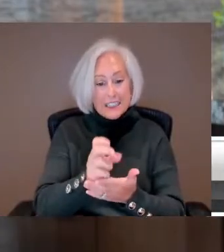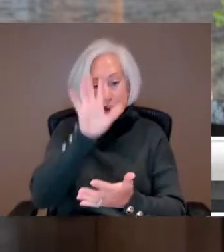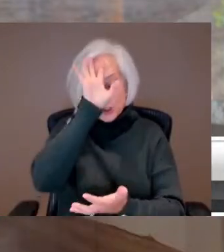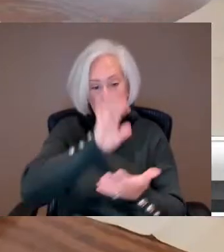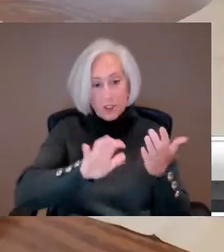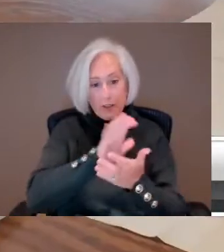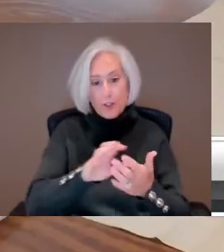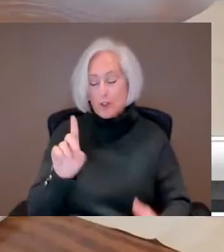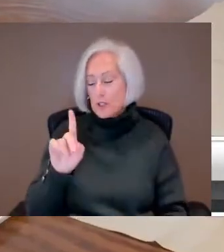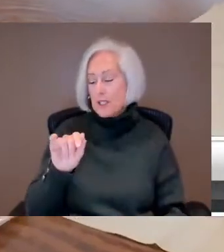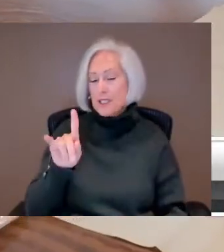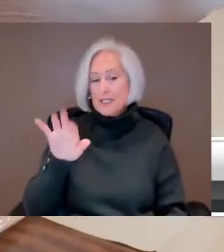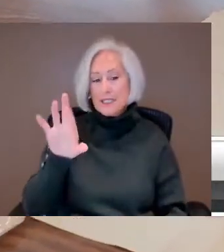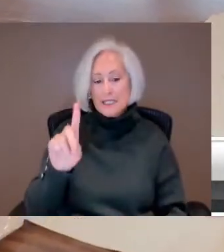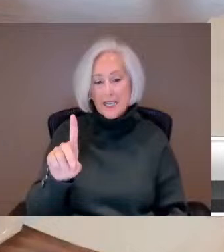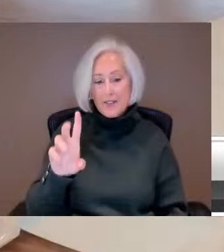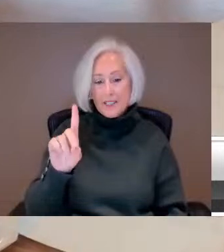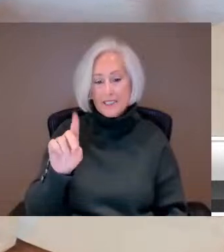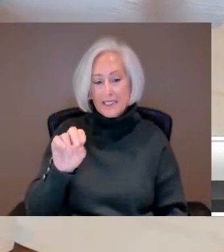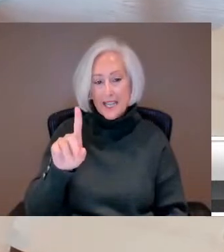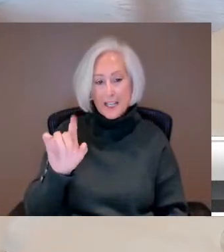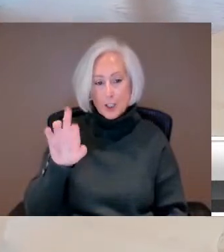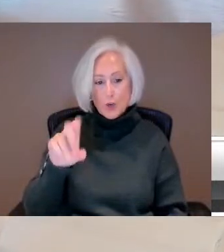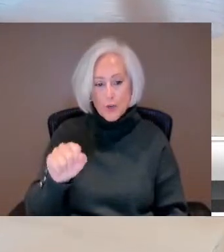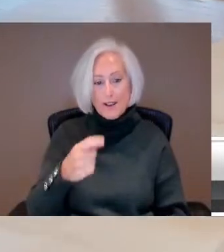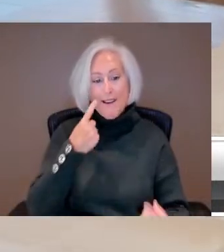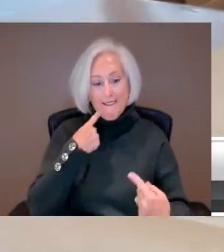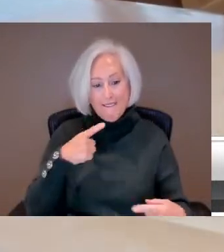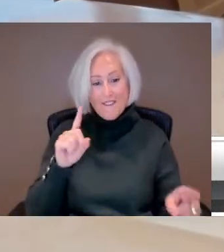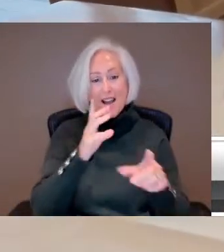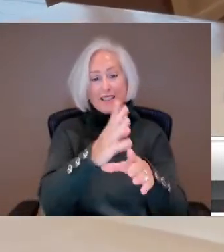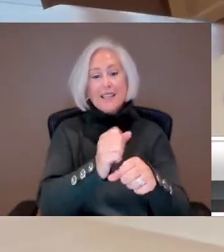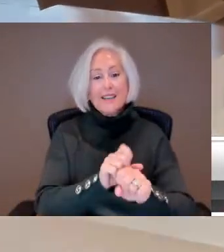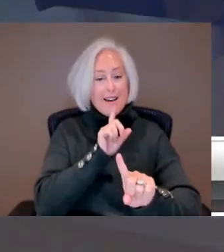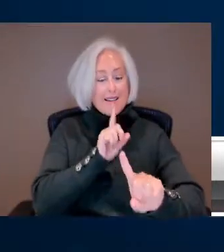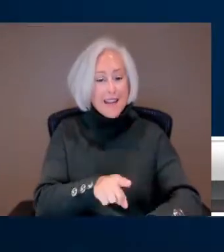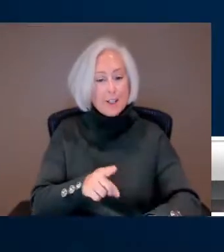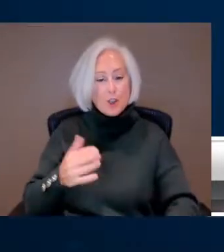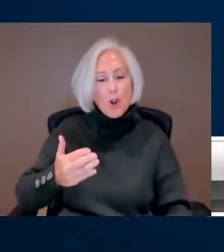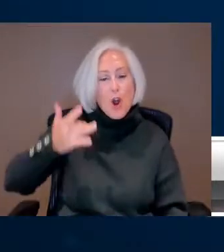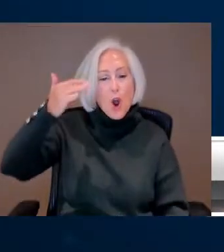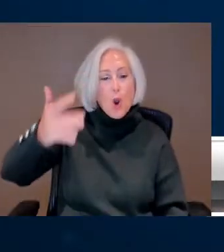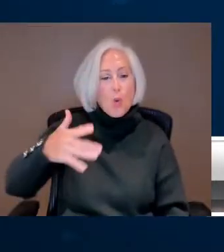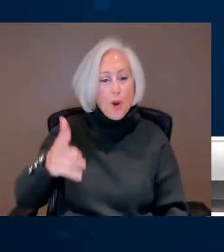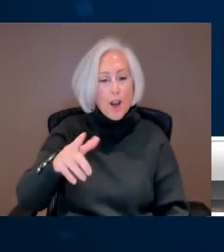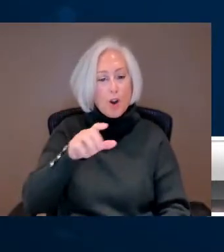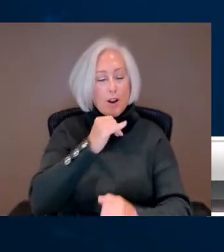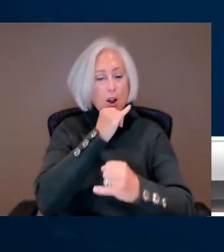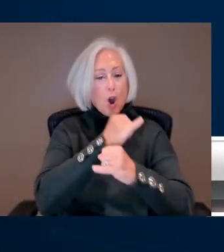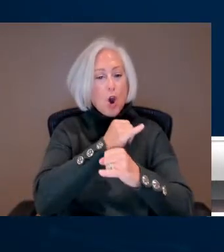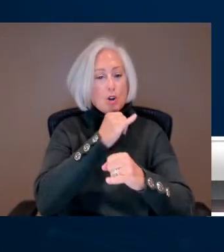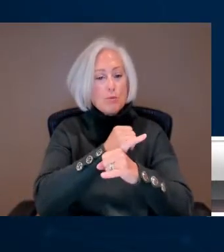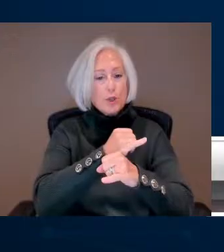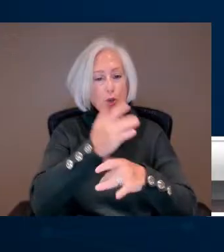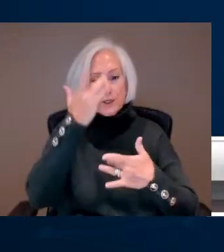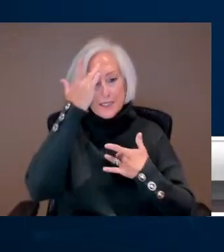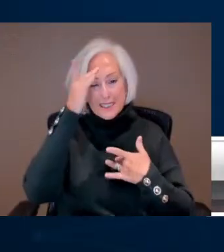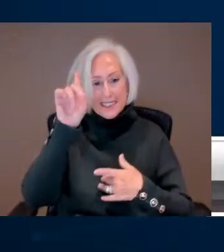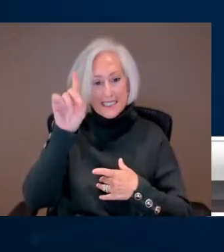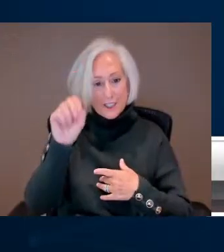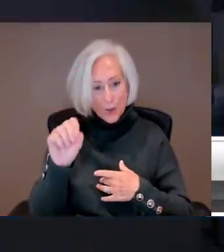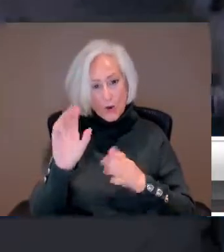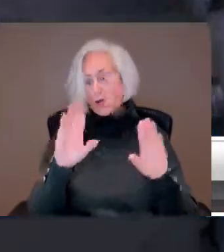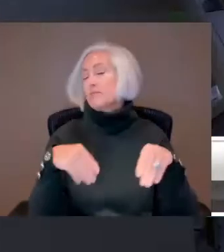Dandaran finally got his answers. A rare autoimmune disorder leads to effective treatment and a return to